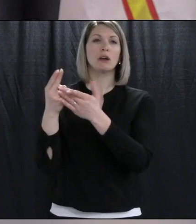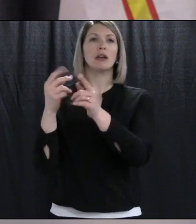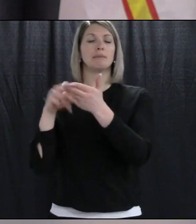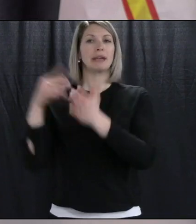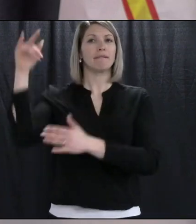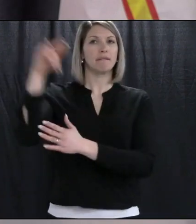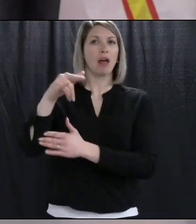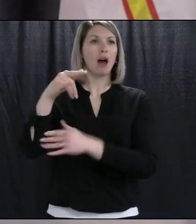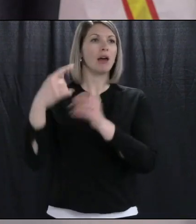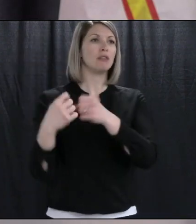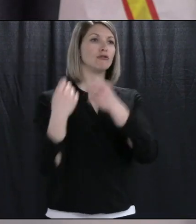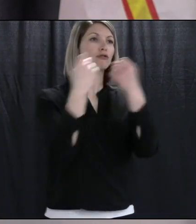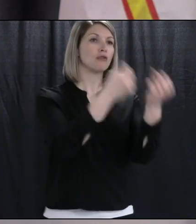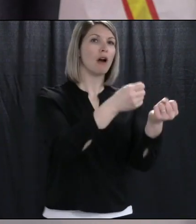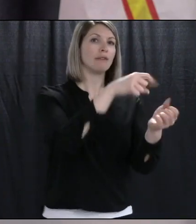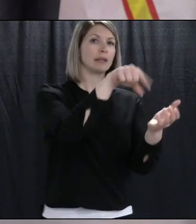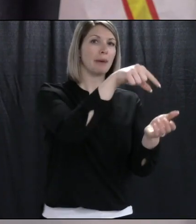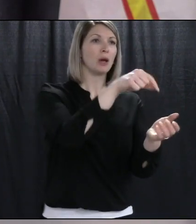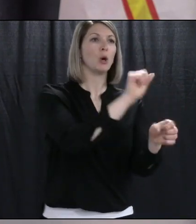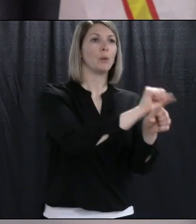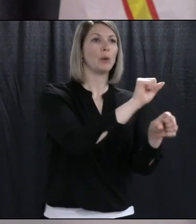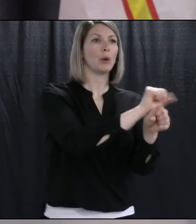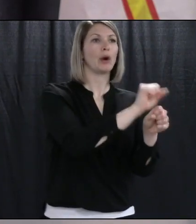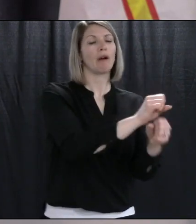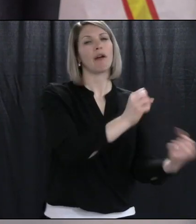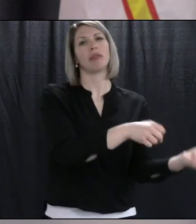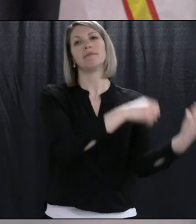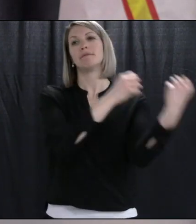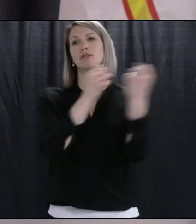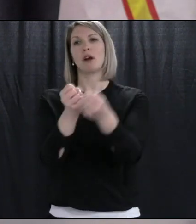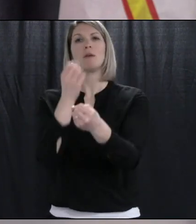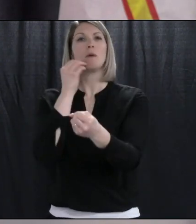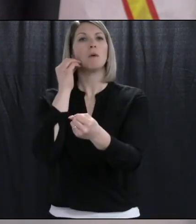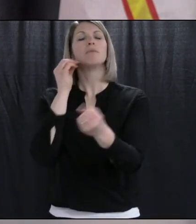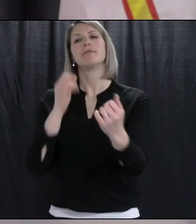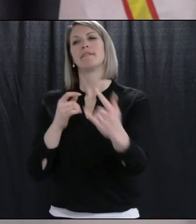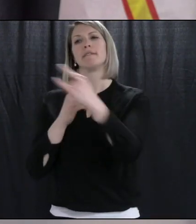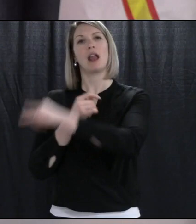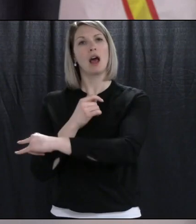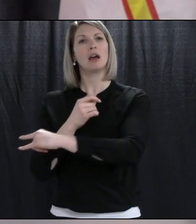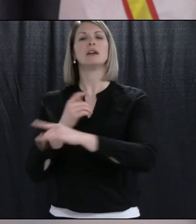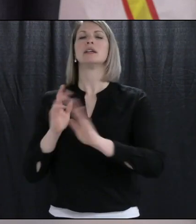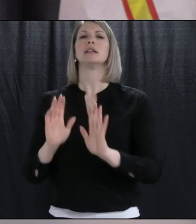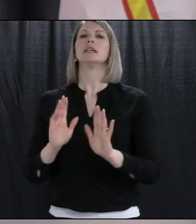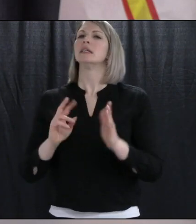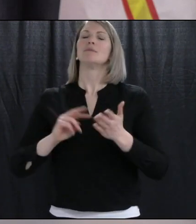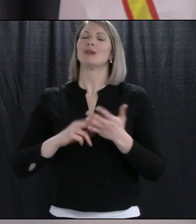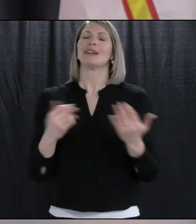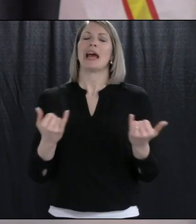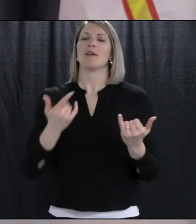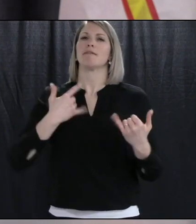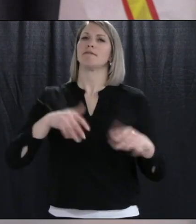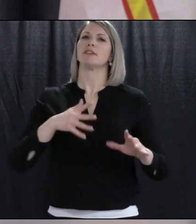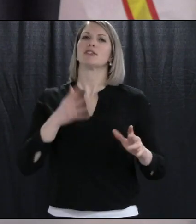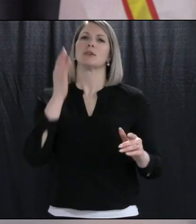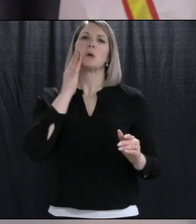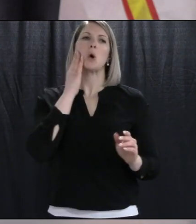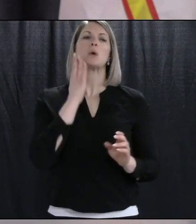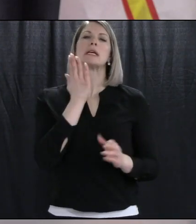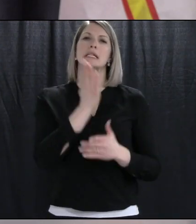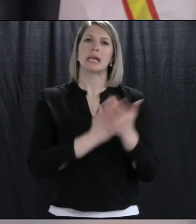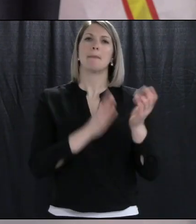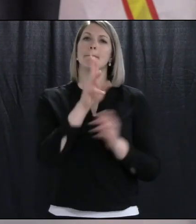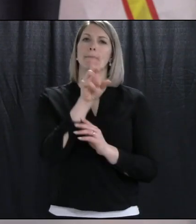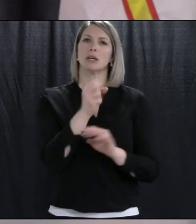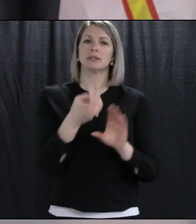have to go through that airport. They would kind of be bussed into what would be like a site outside of there, but yet would have access to the charter